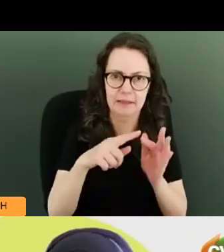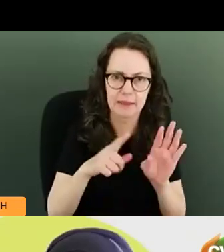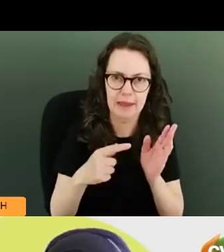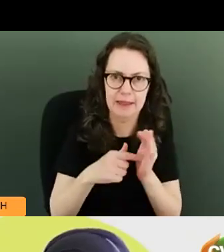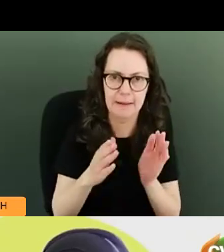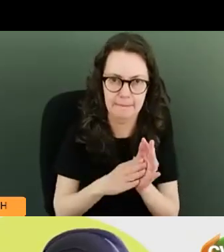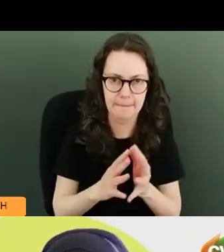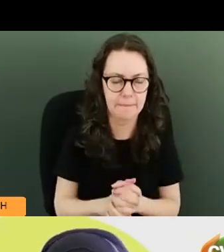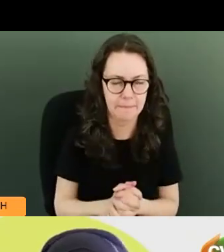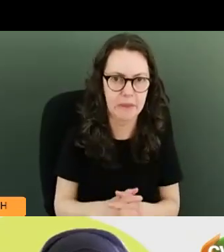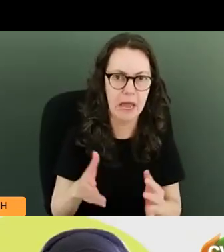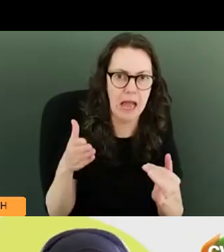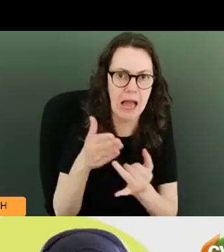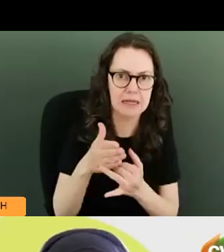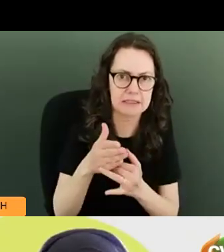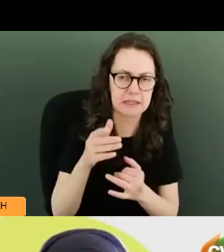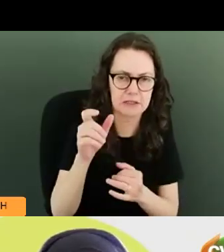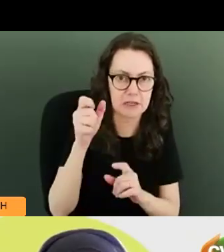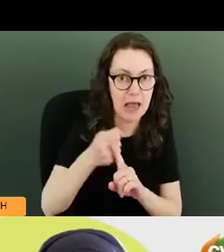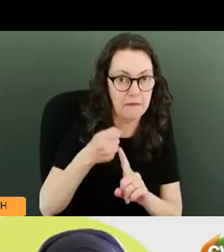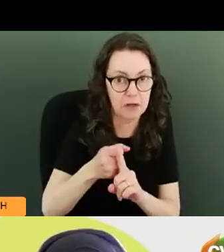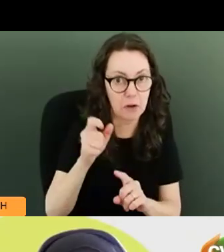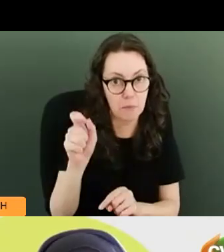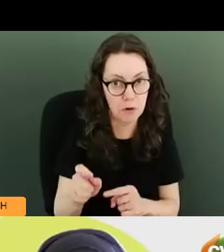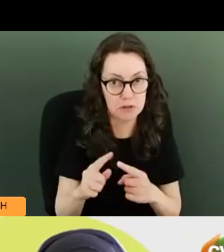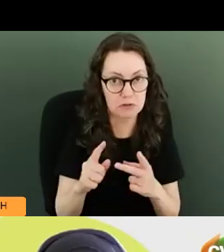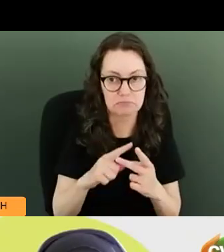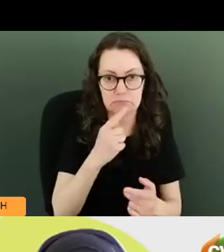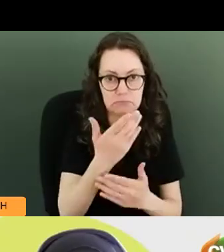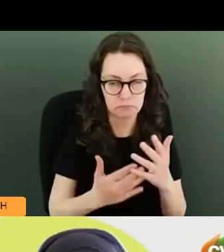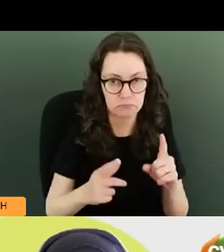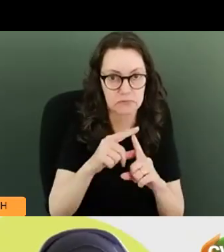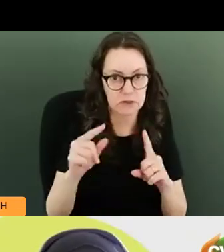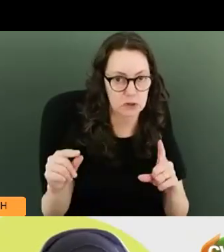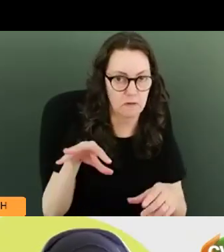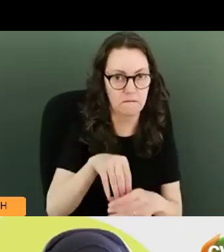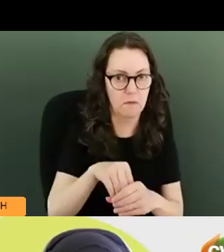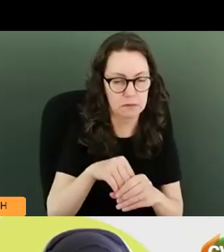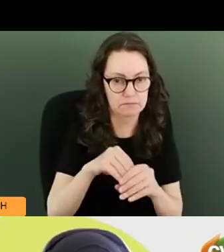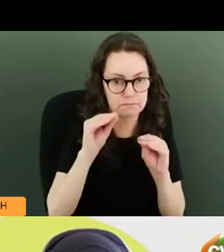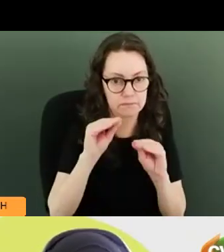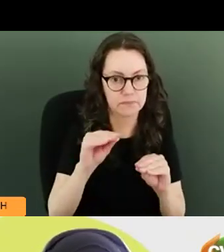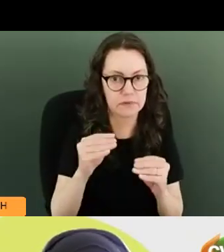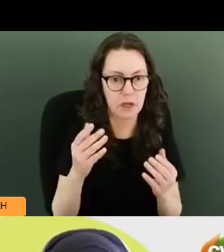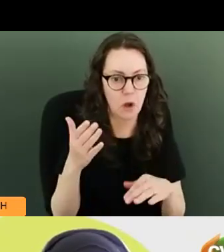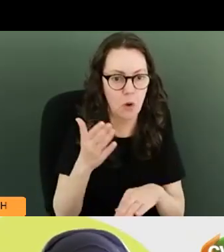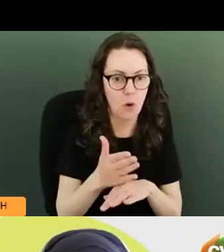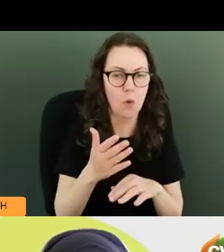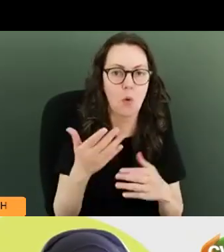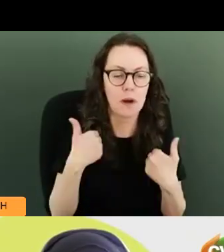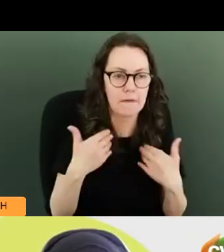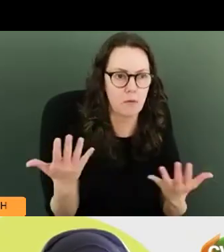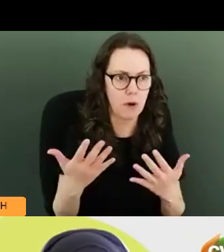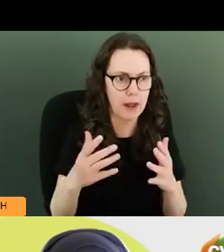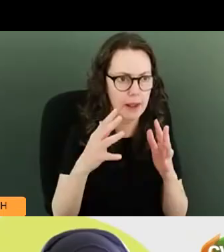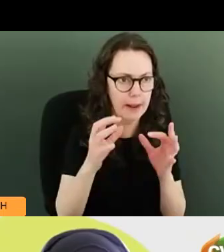an accessibility advocate, storyteller, and digital educator based on Belia, Budja